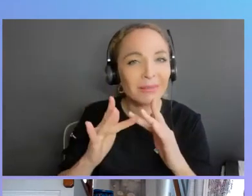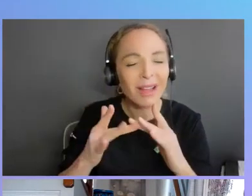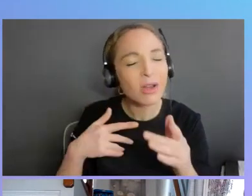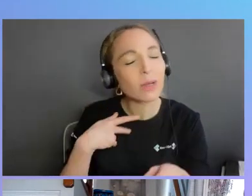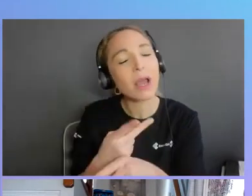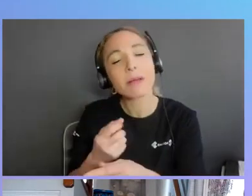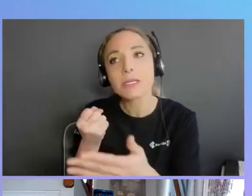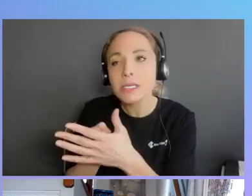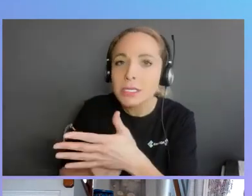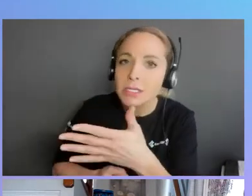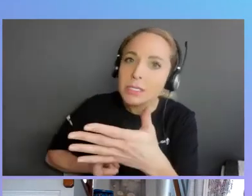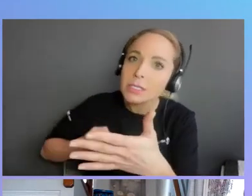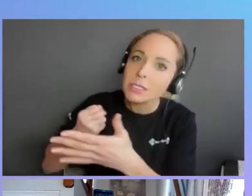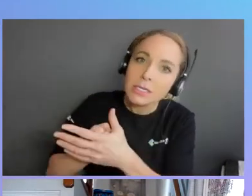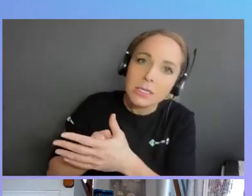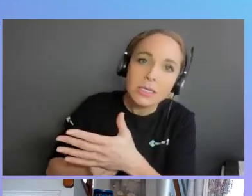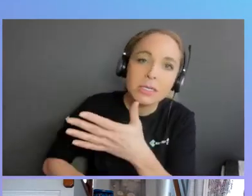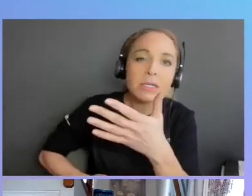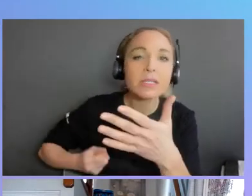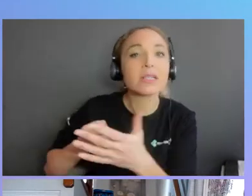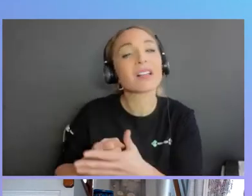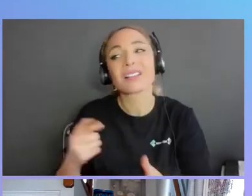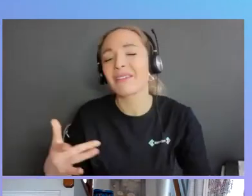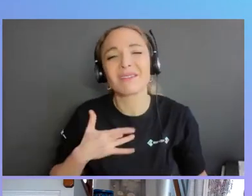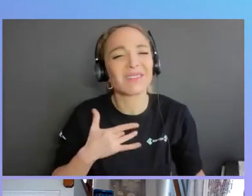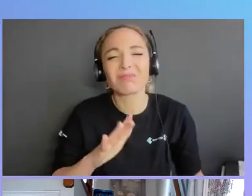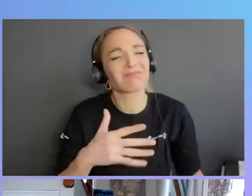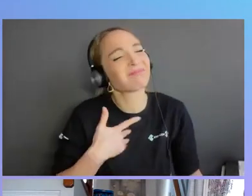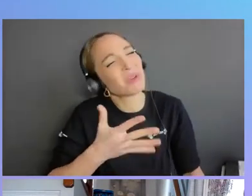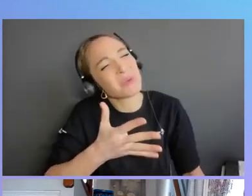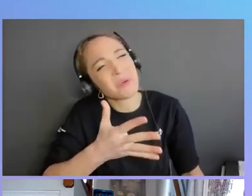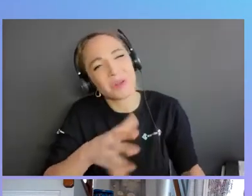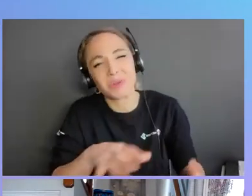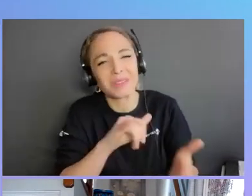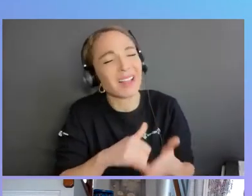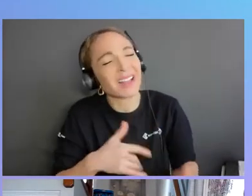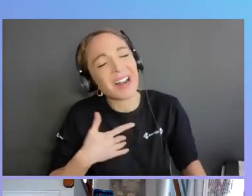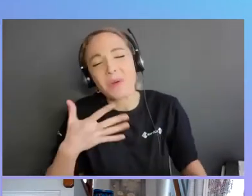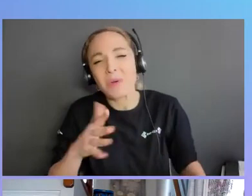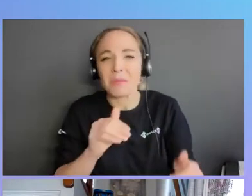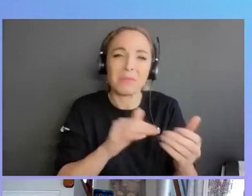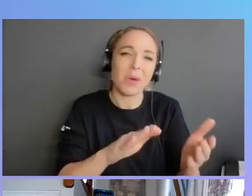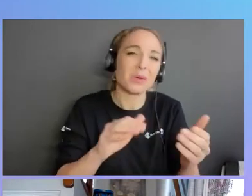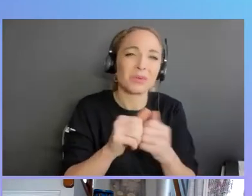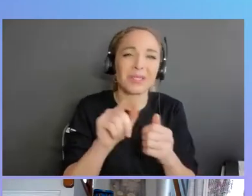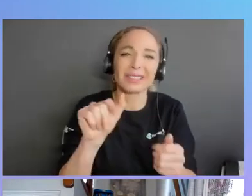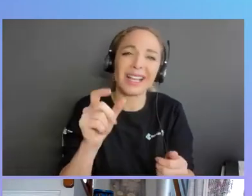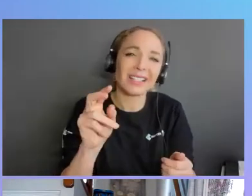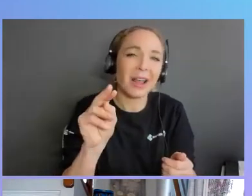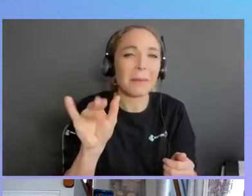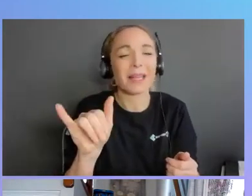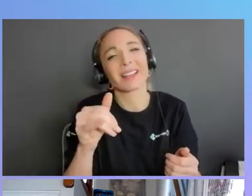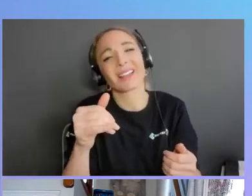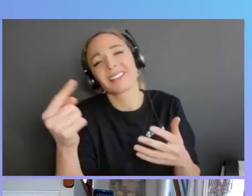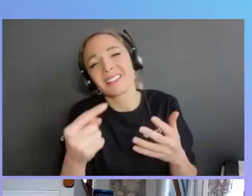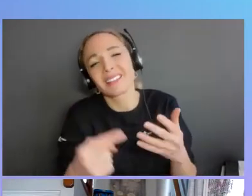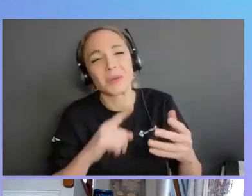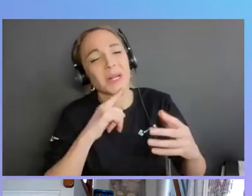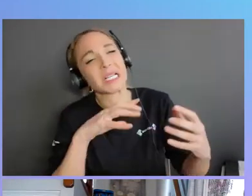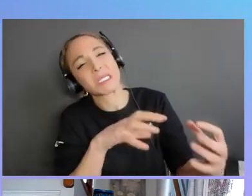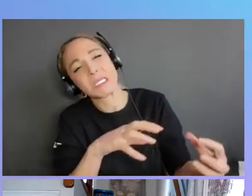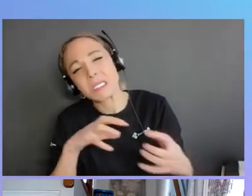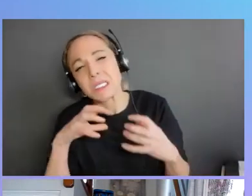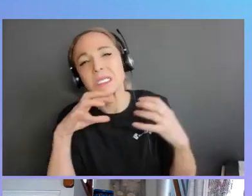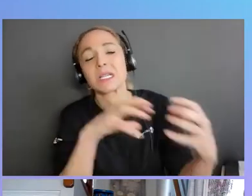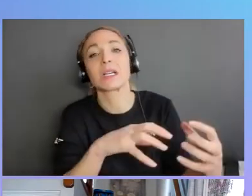right? They didn't want to do this research. They objected to this approach to the taxonomy. Bam, bam, bam. Finally, we figured out we had